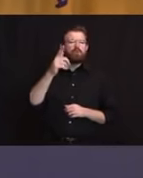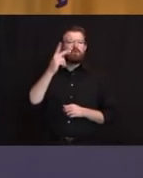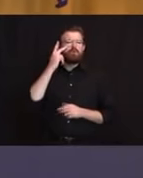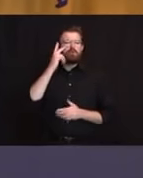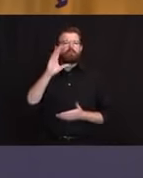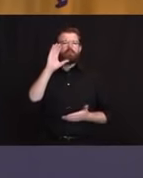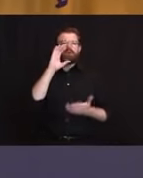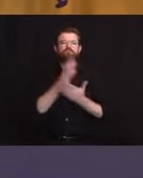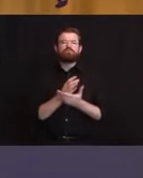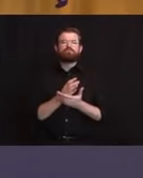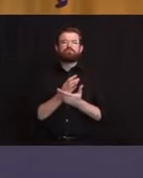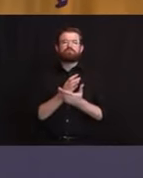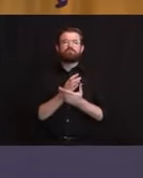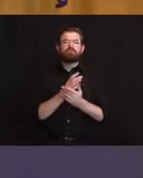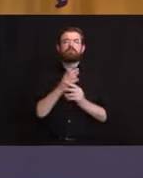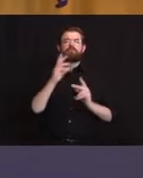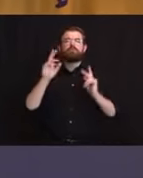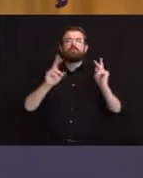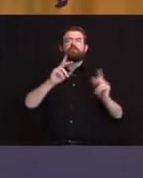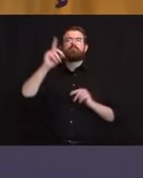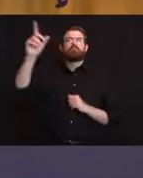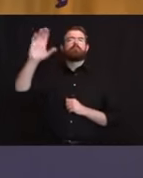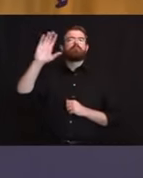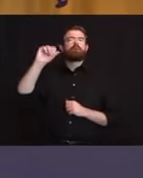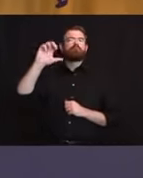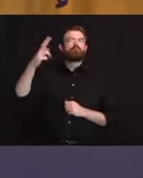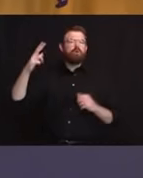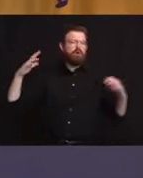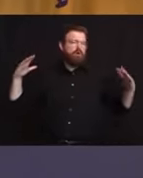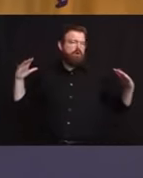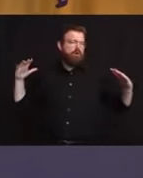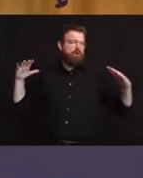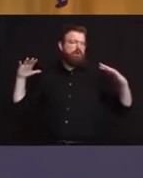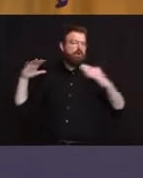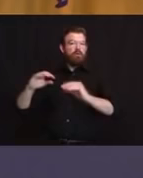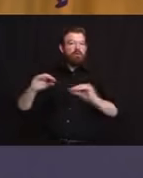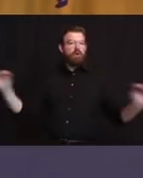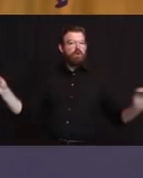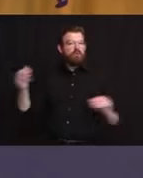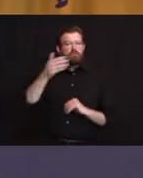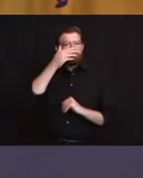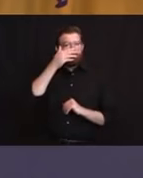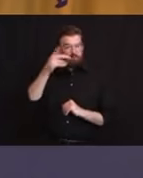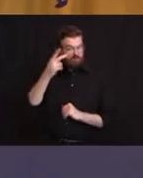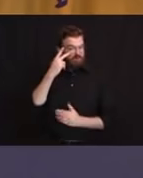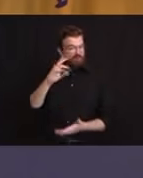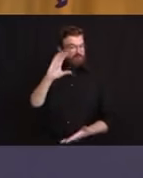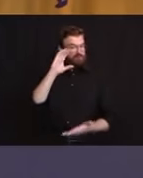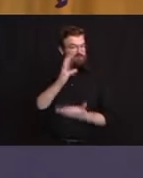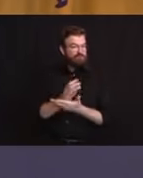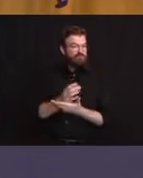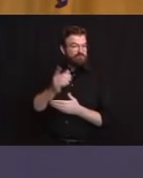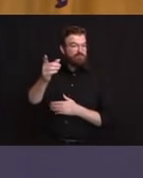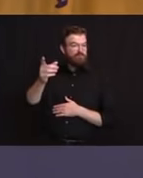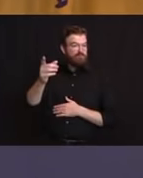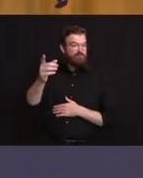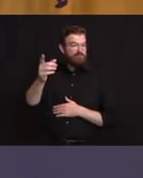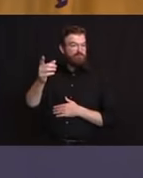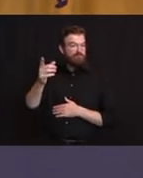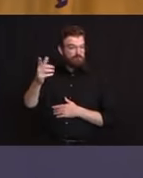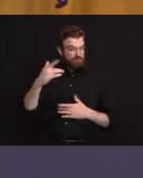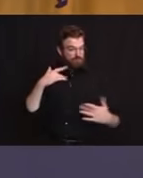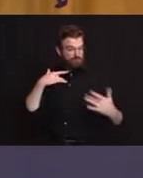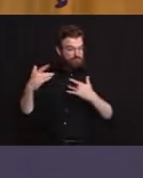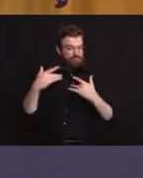beaches, including lots of people not wearing masks. Is that something that concerns you, or is it to be expected on an incredibly hot weekend? And for